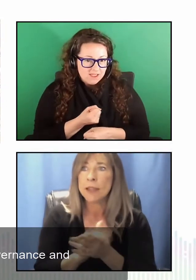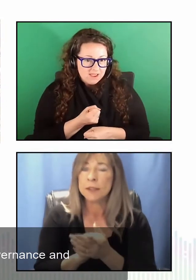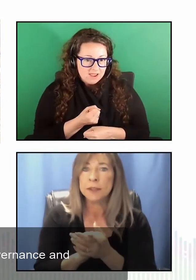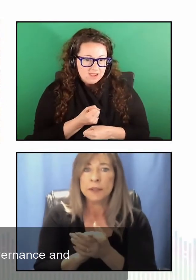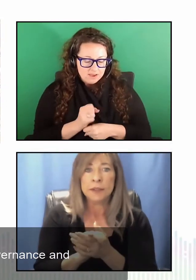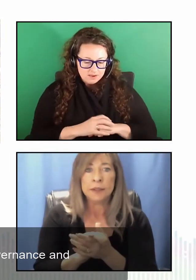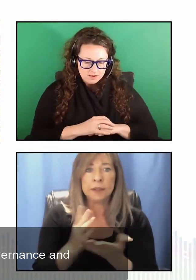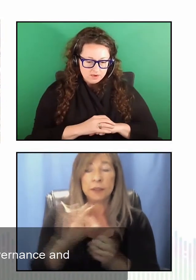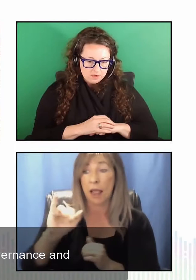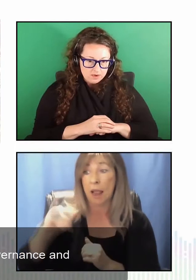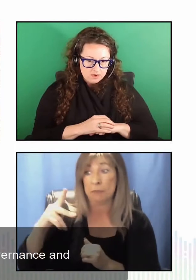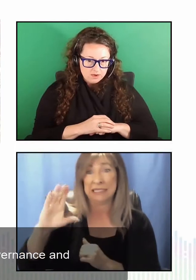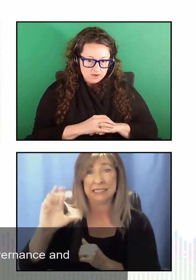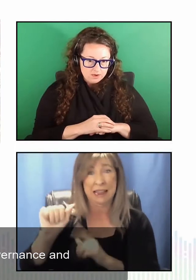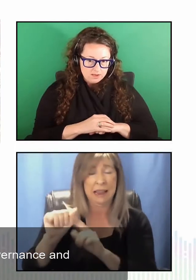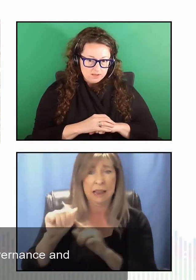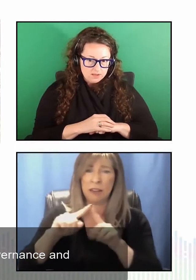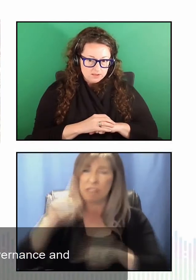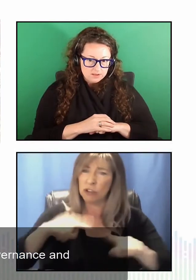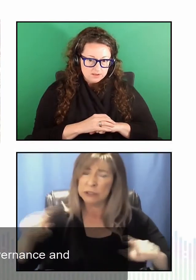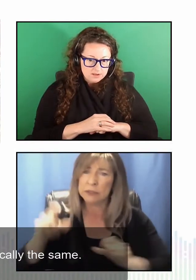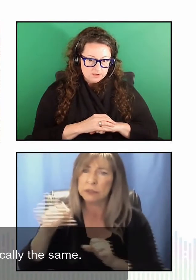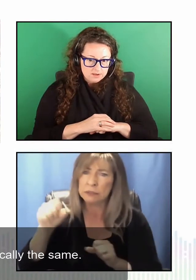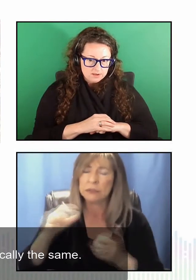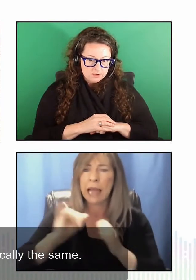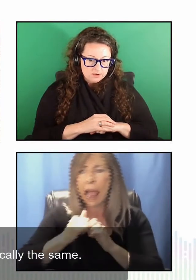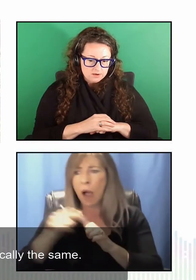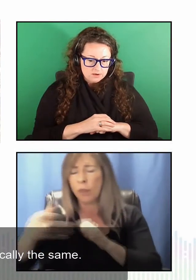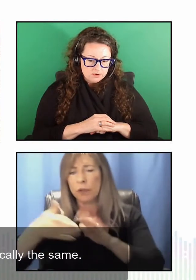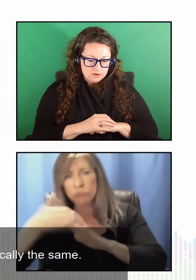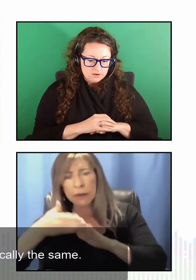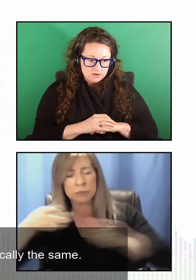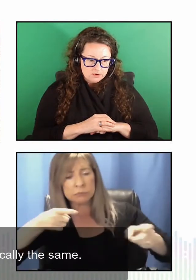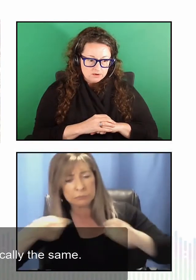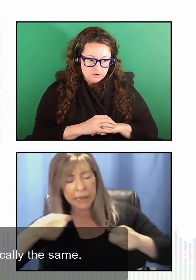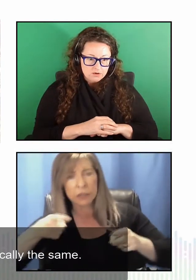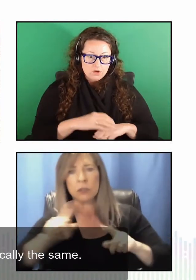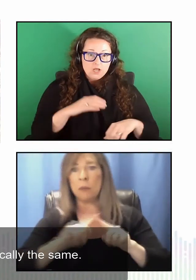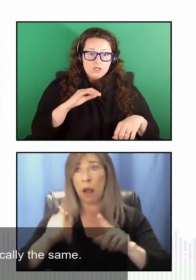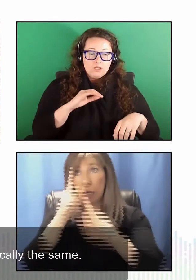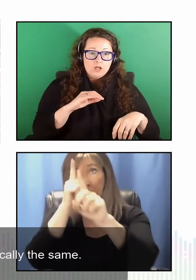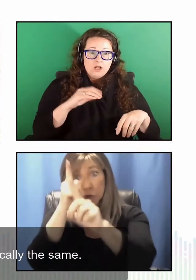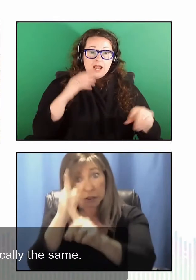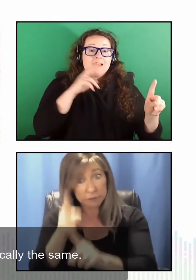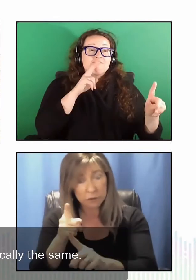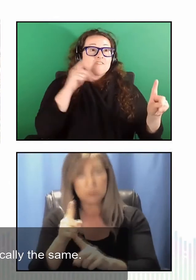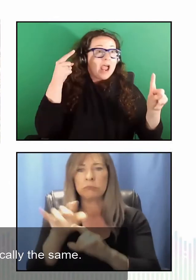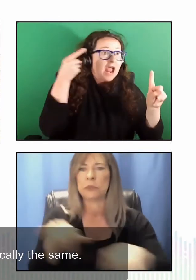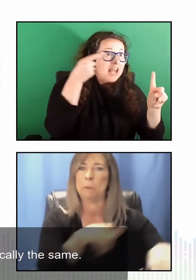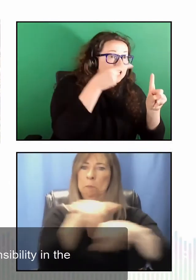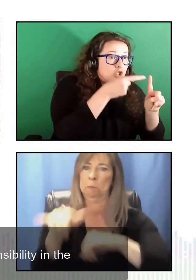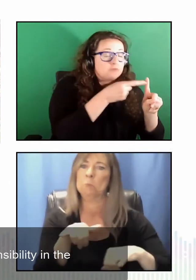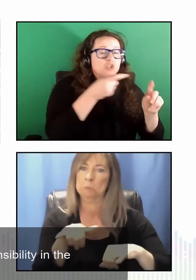while IPCAs can vary in terms of governance and management objectives, they're basically